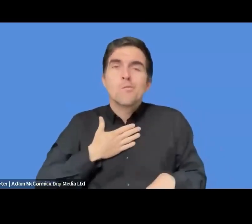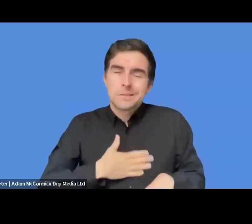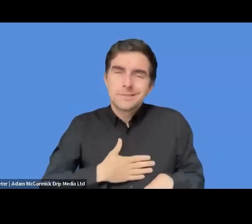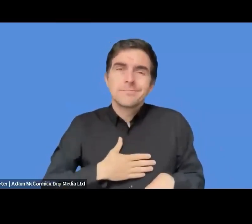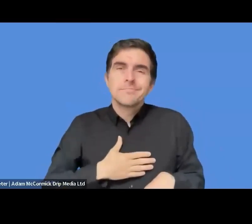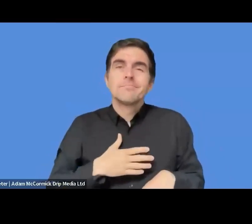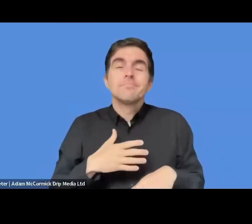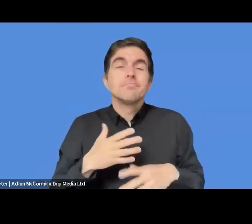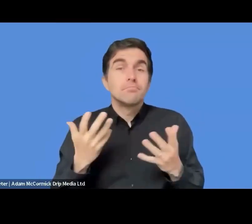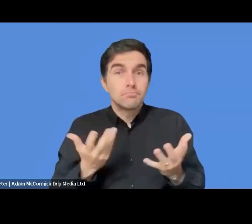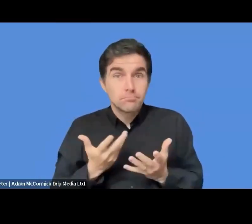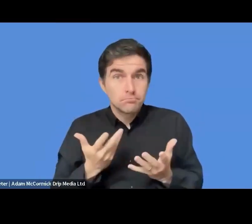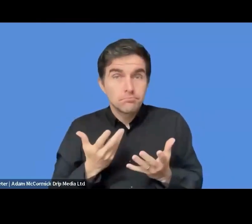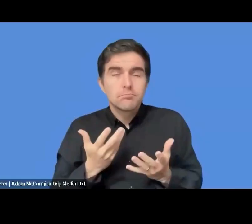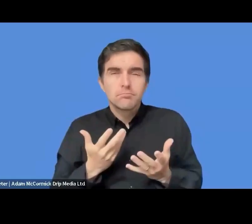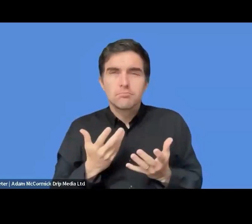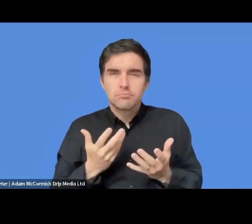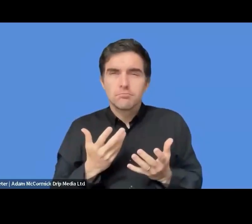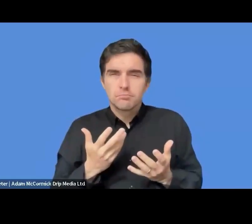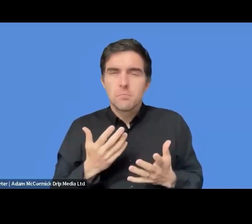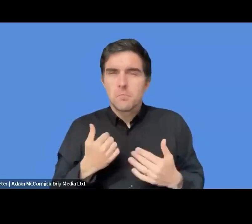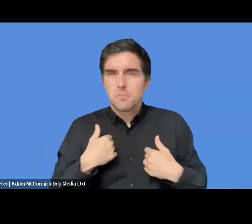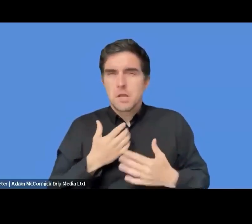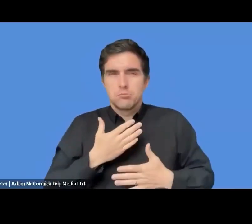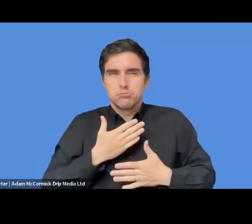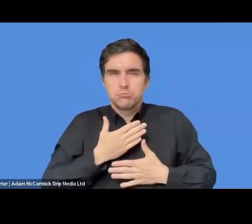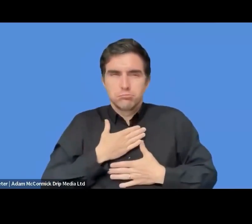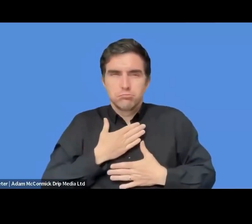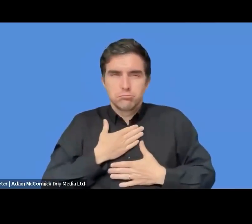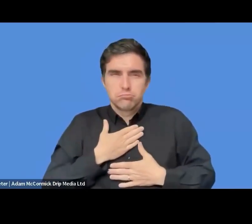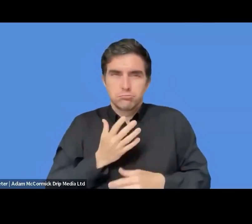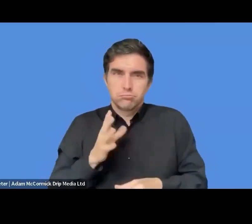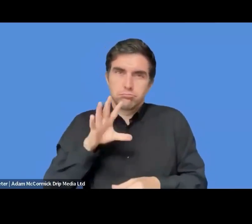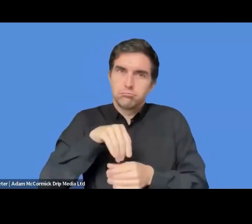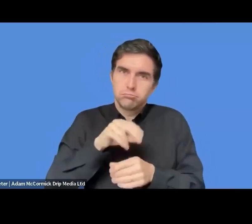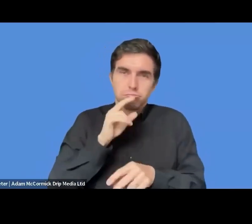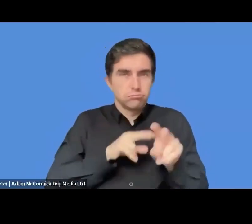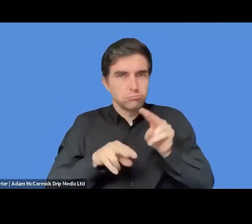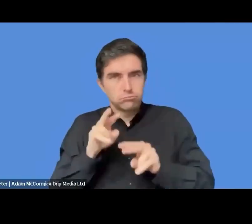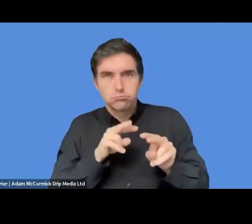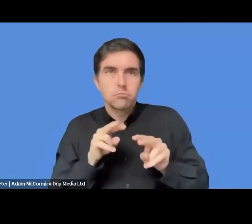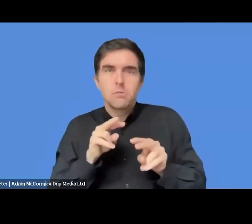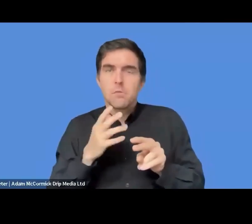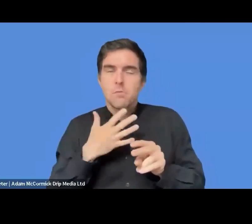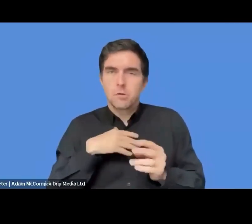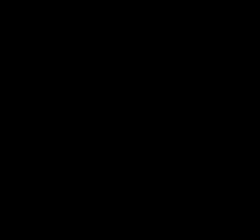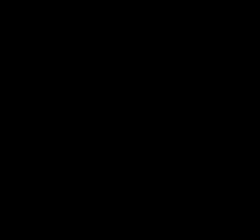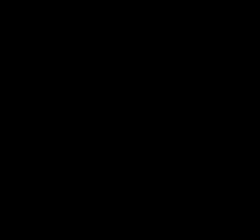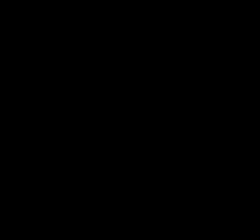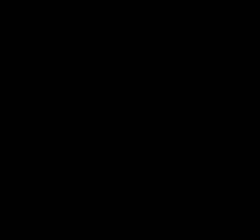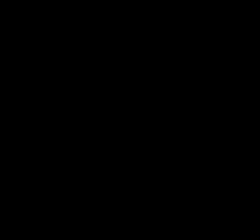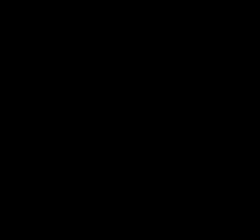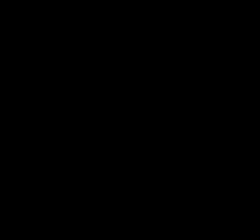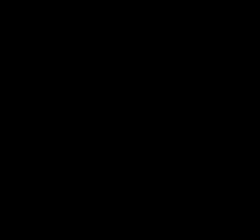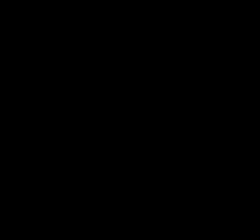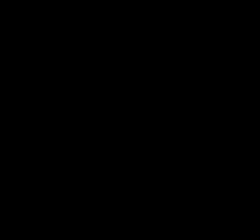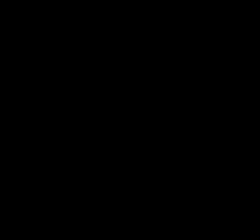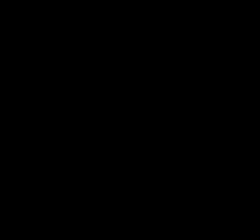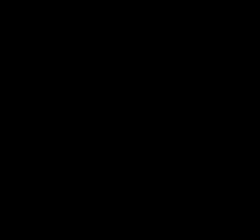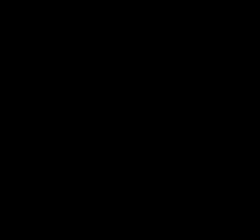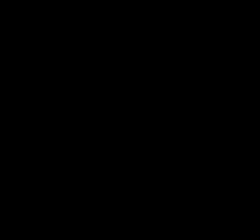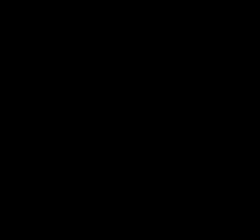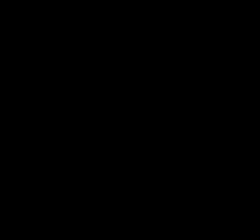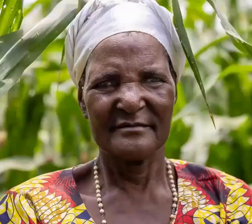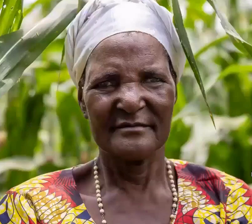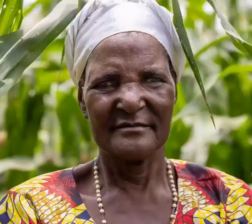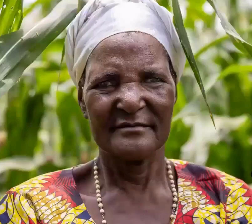remind all participants that please make sure that to answer our survey, which will be available